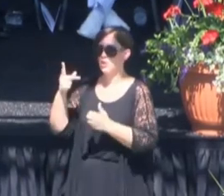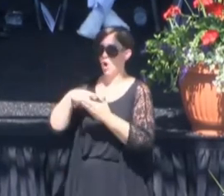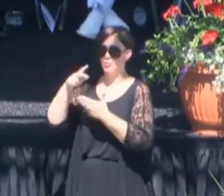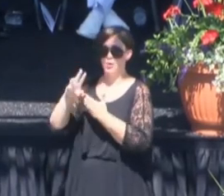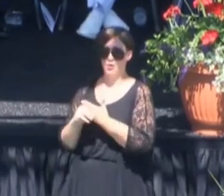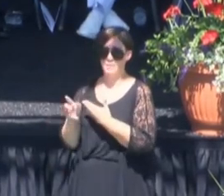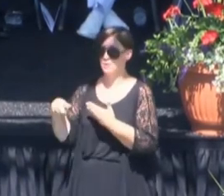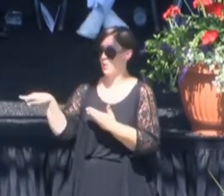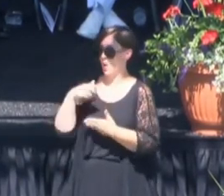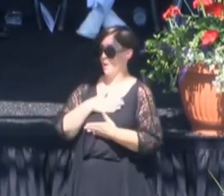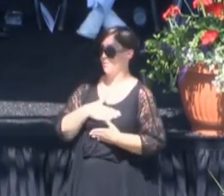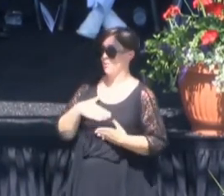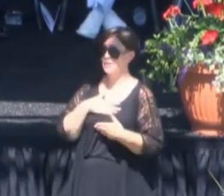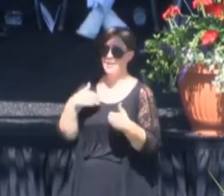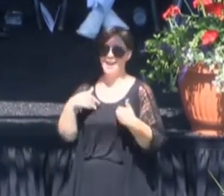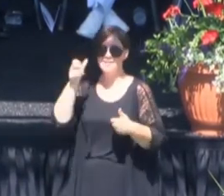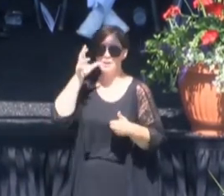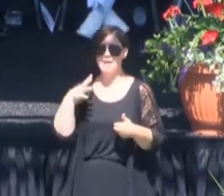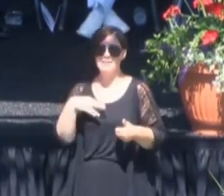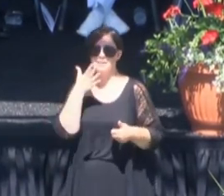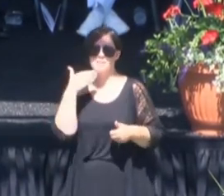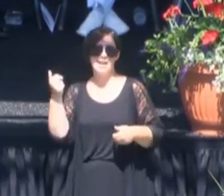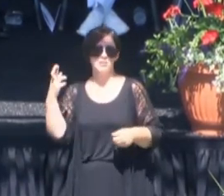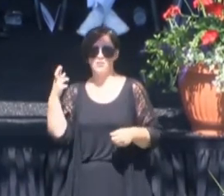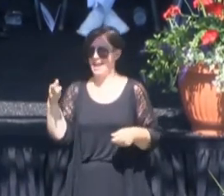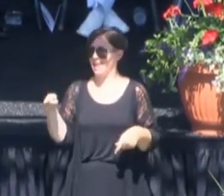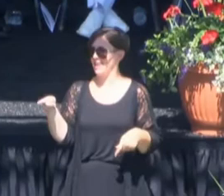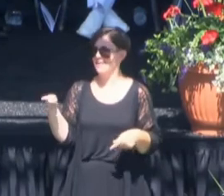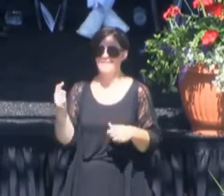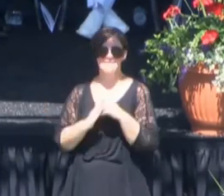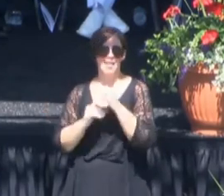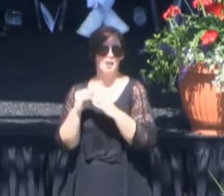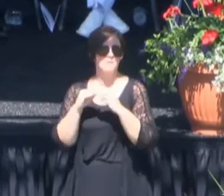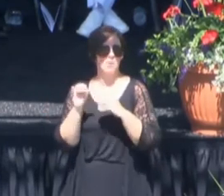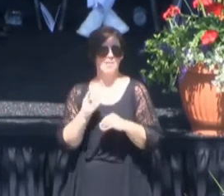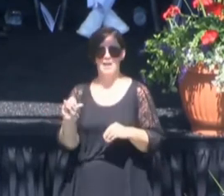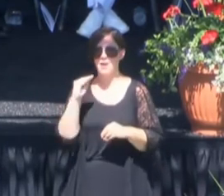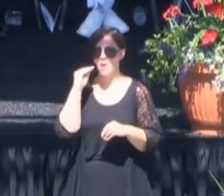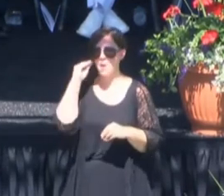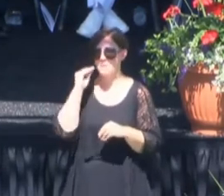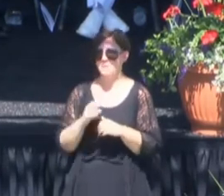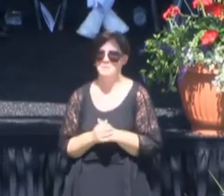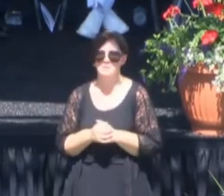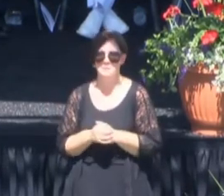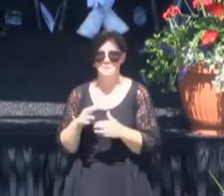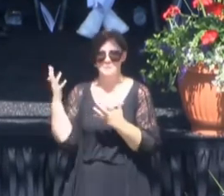know we all appreciate having man's best friend on campus. Make it feel more like home. Let's give them a round of applause.